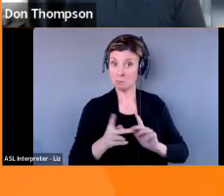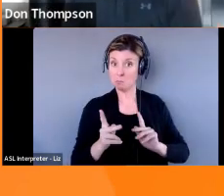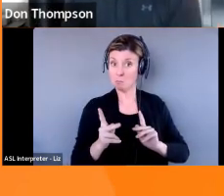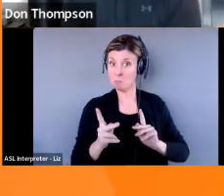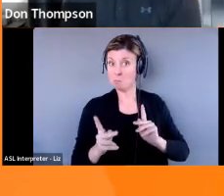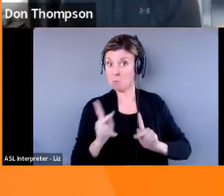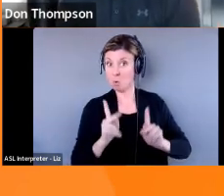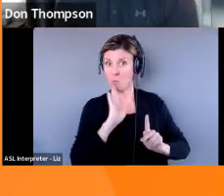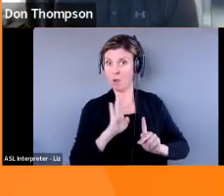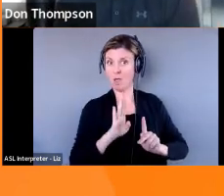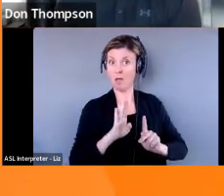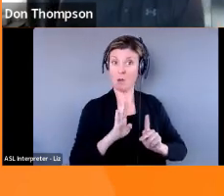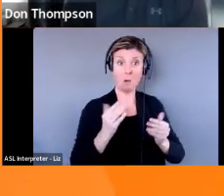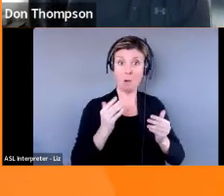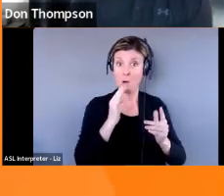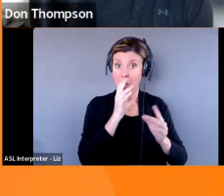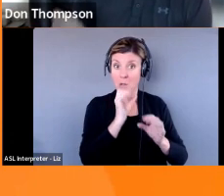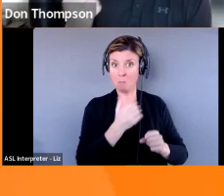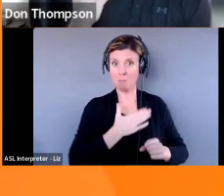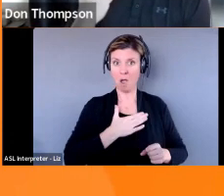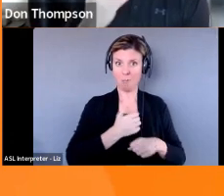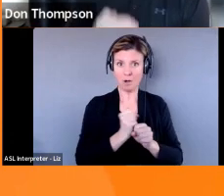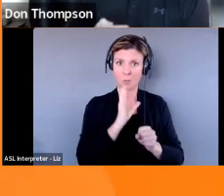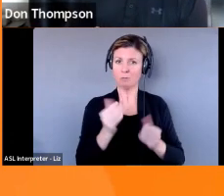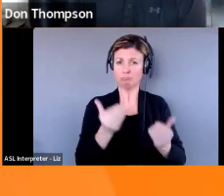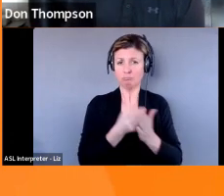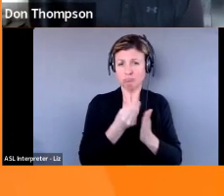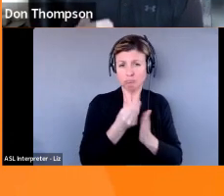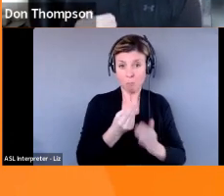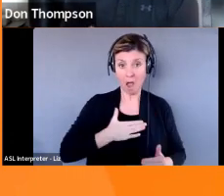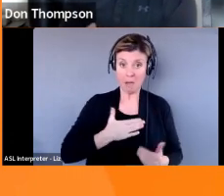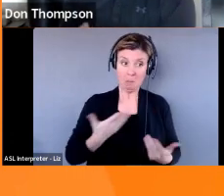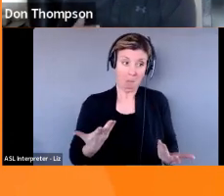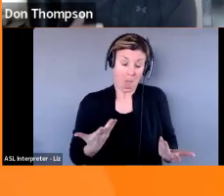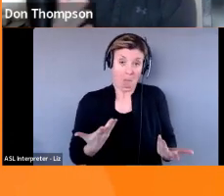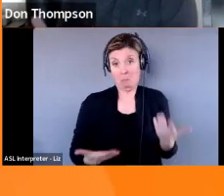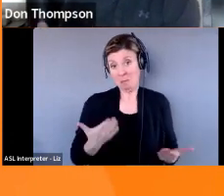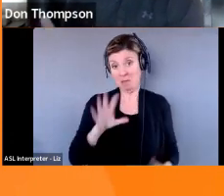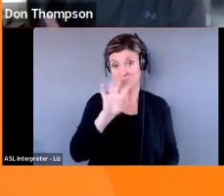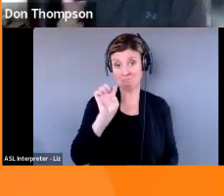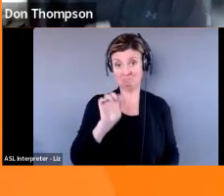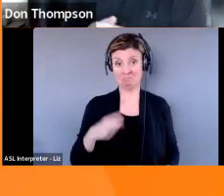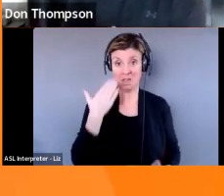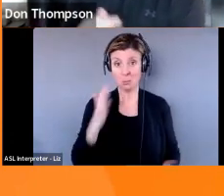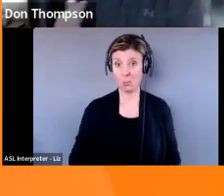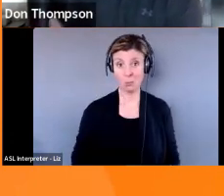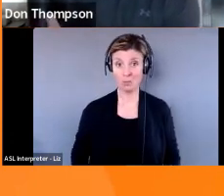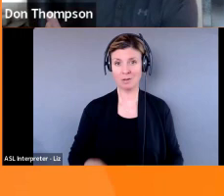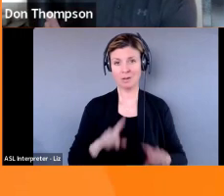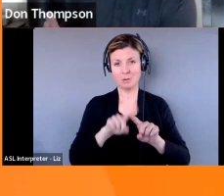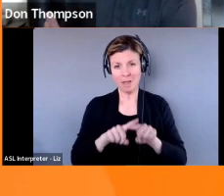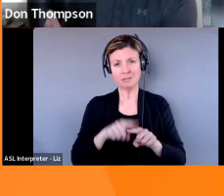maybe, right? We don't know. We don't know how much people are willing to pay for your product